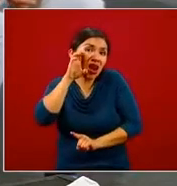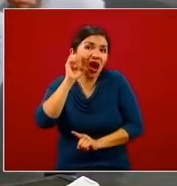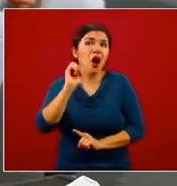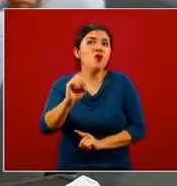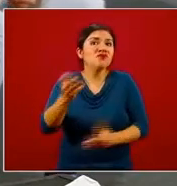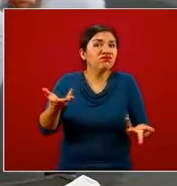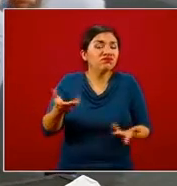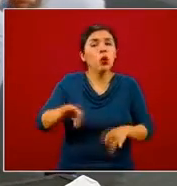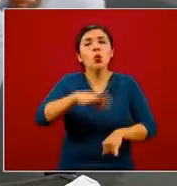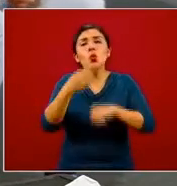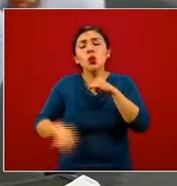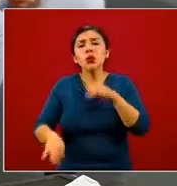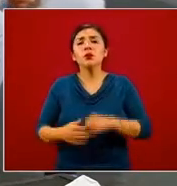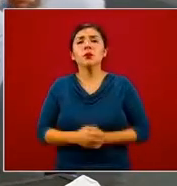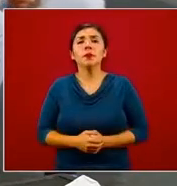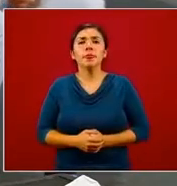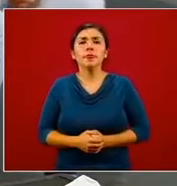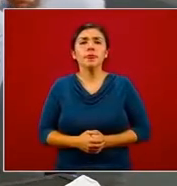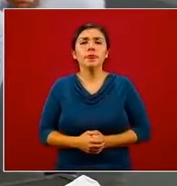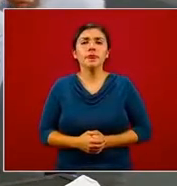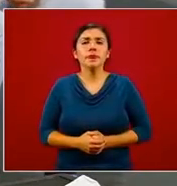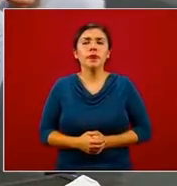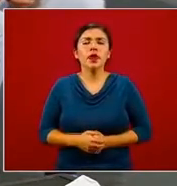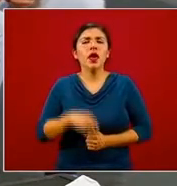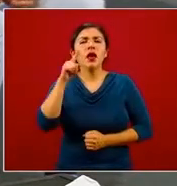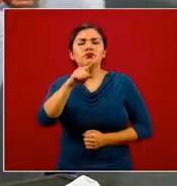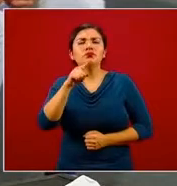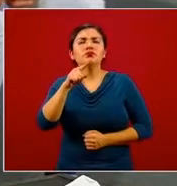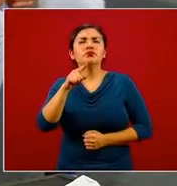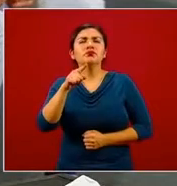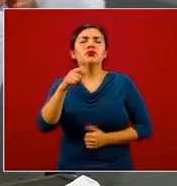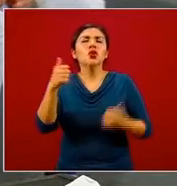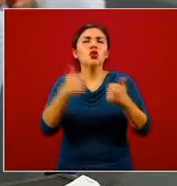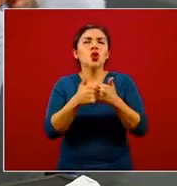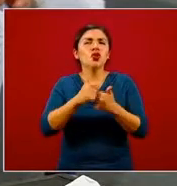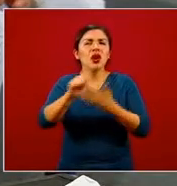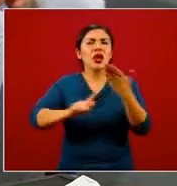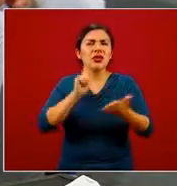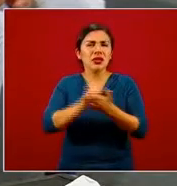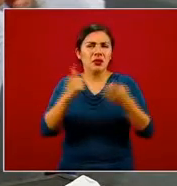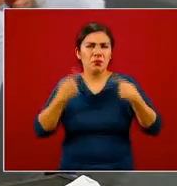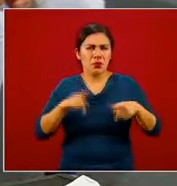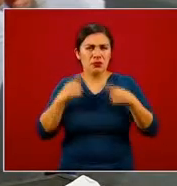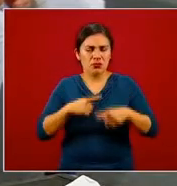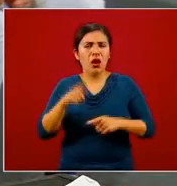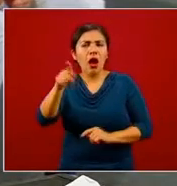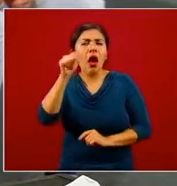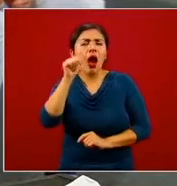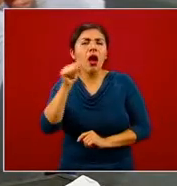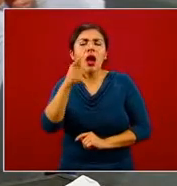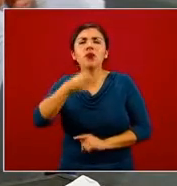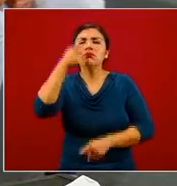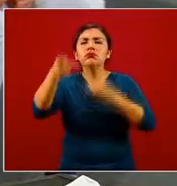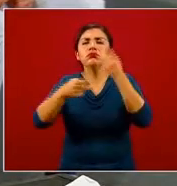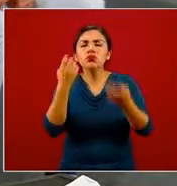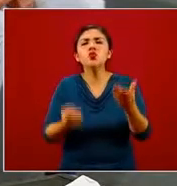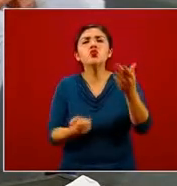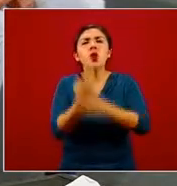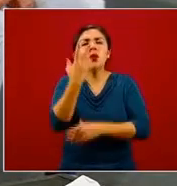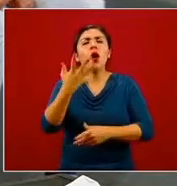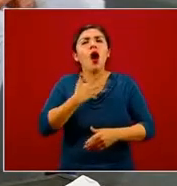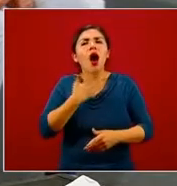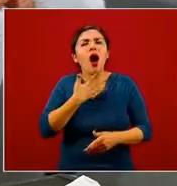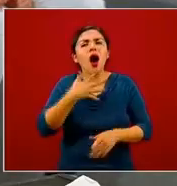and whether the epi stoplight might mean that some states are in orange, for example,